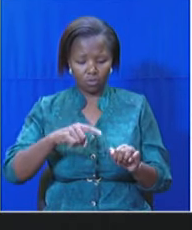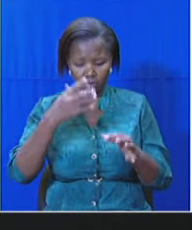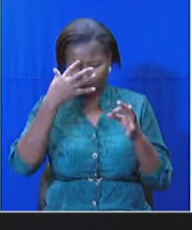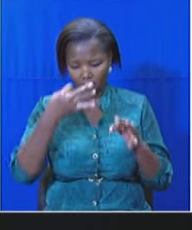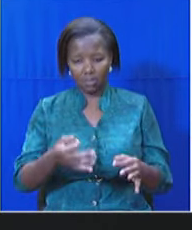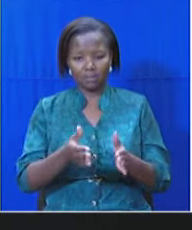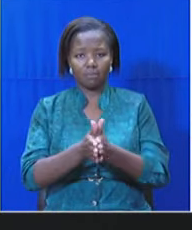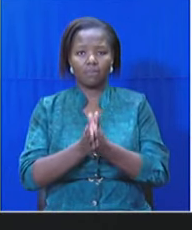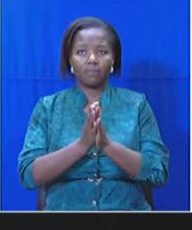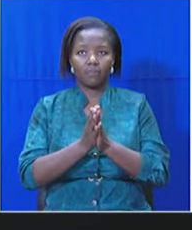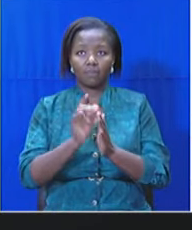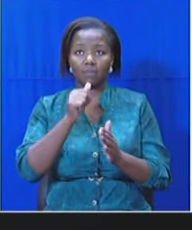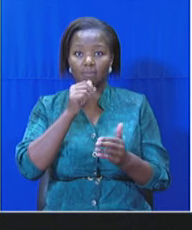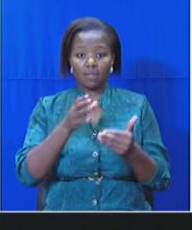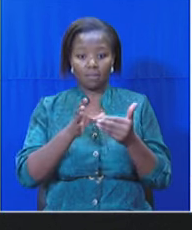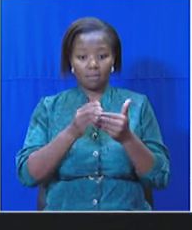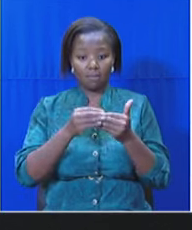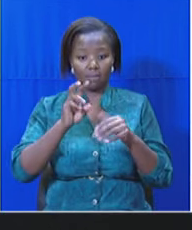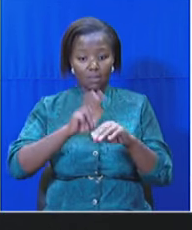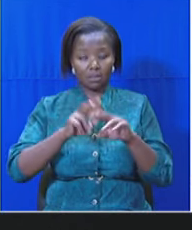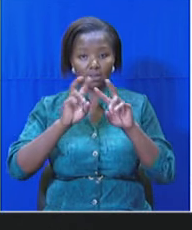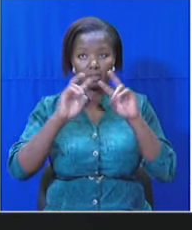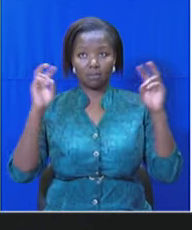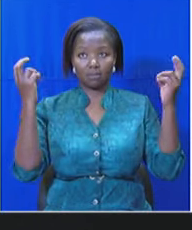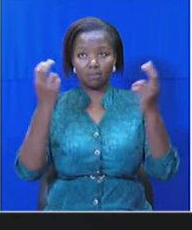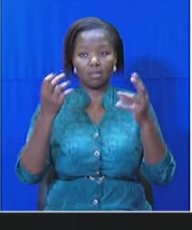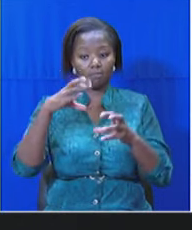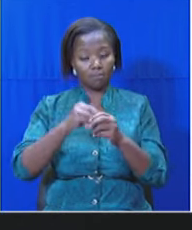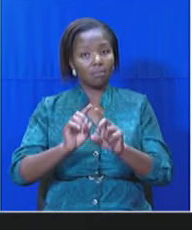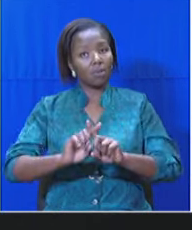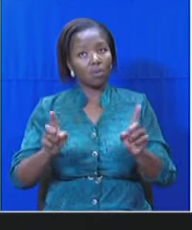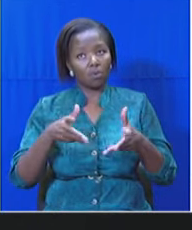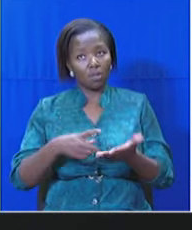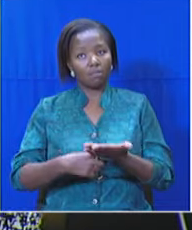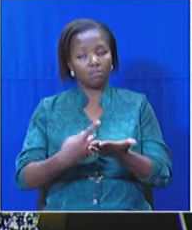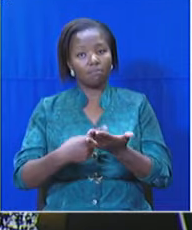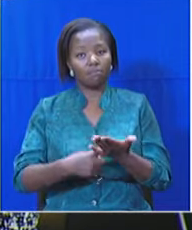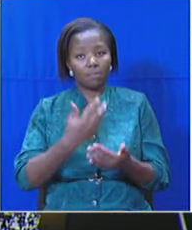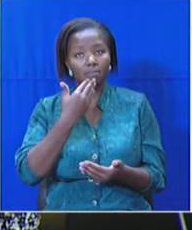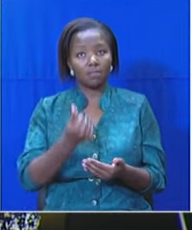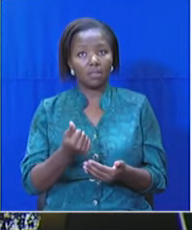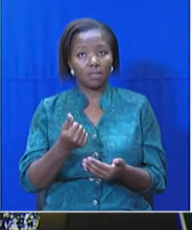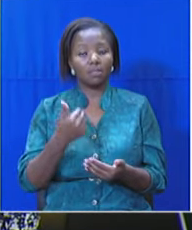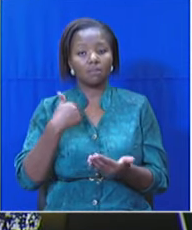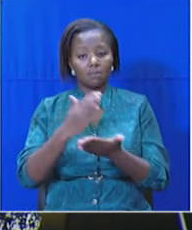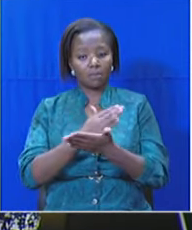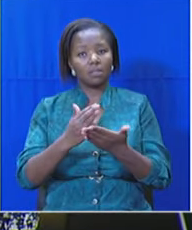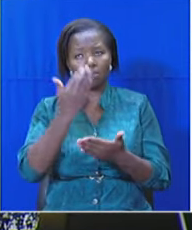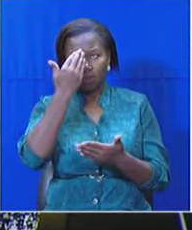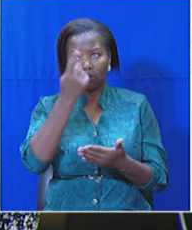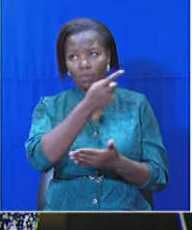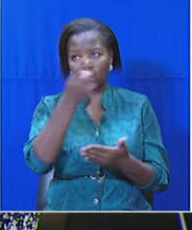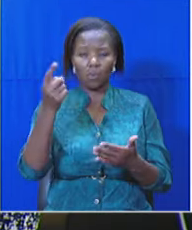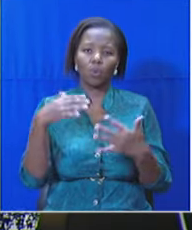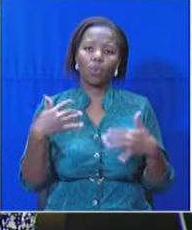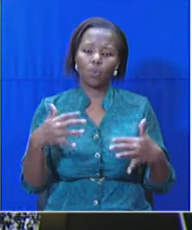that members that is in the gallery cannot participate what is happening here. Some of them, I know they are very miserable